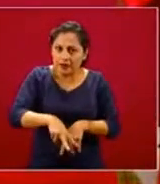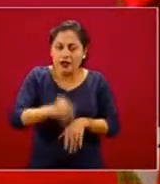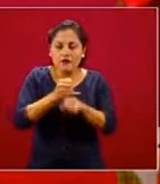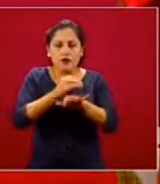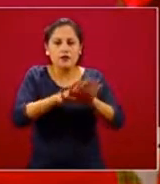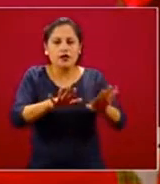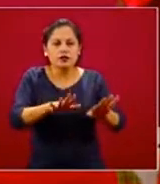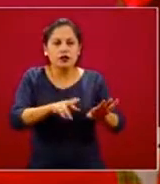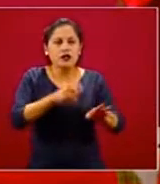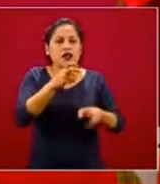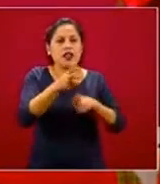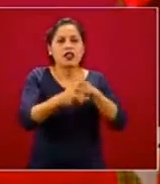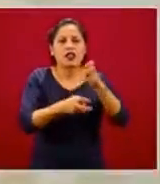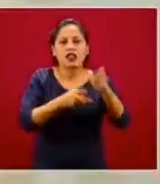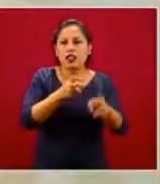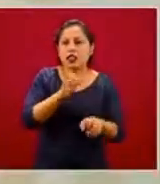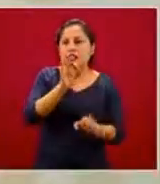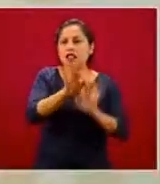information and nothing else.